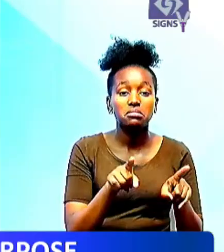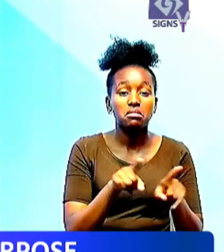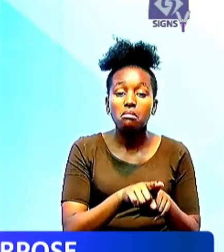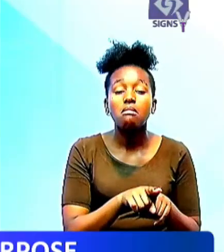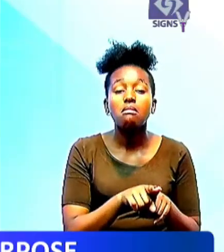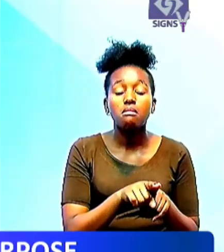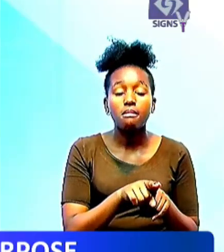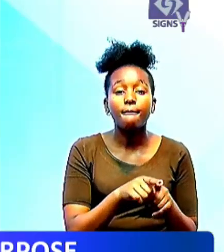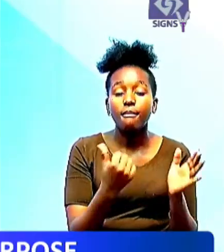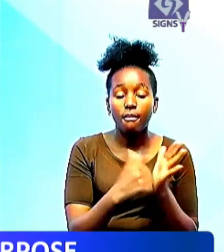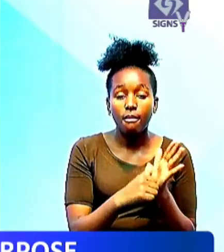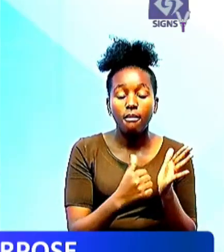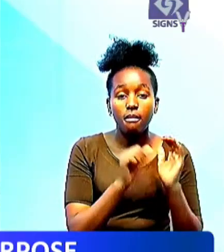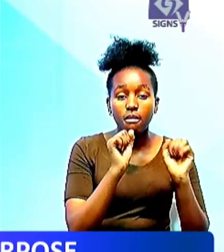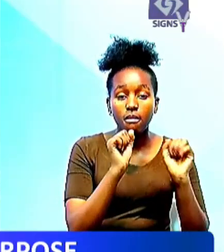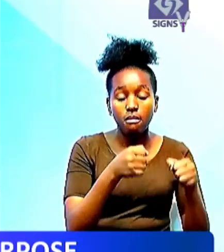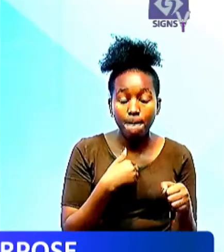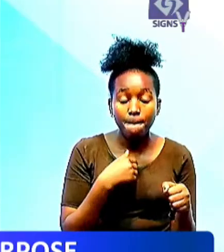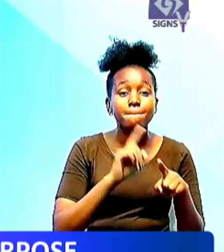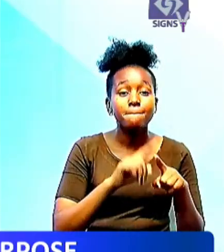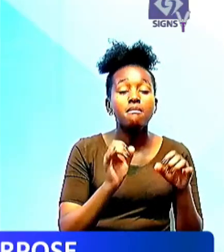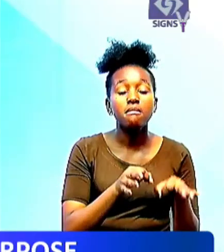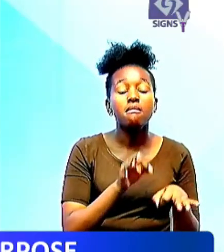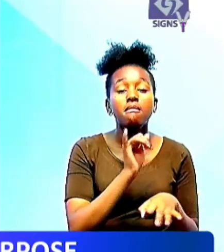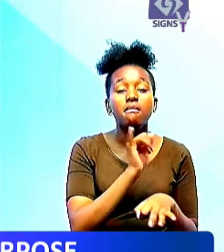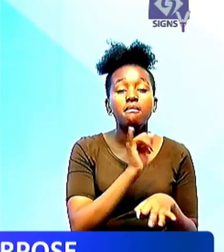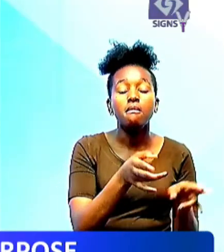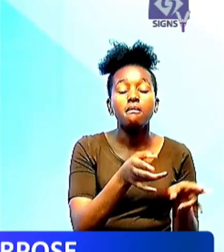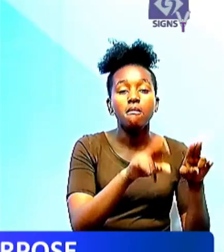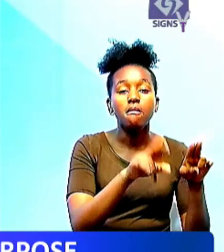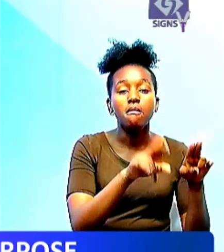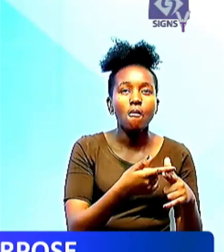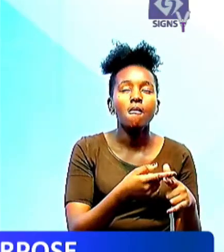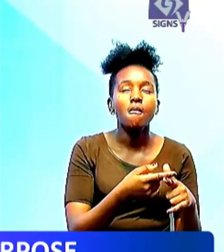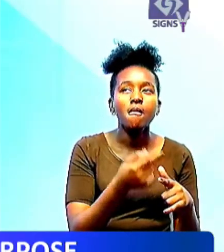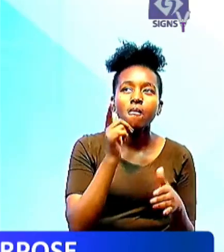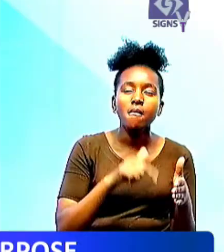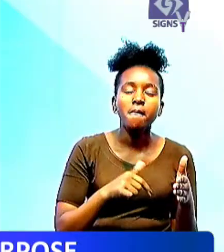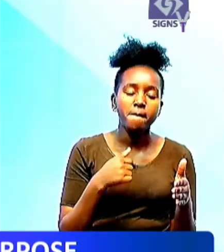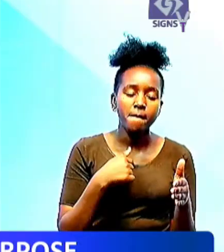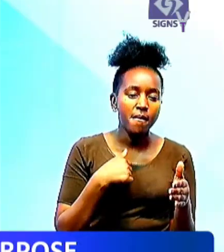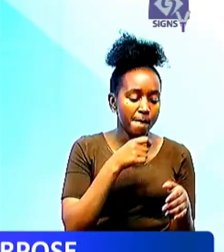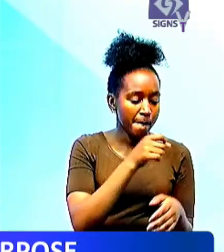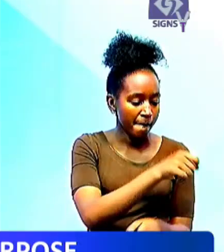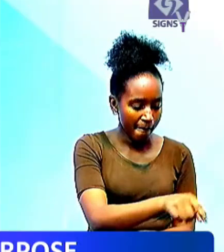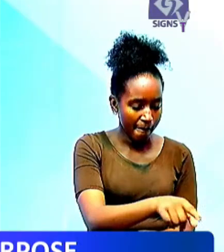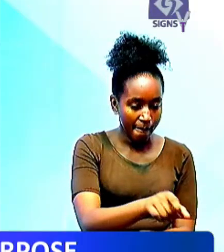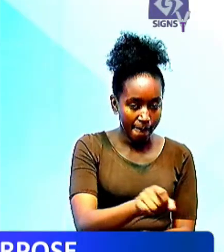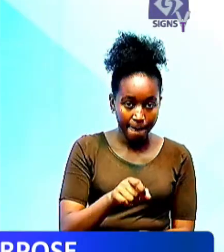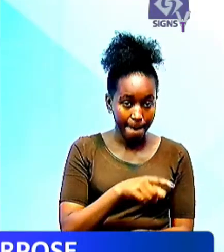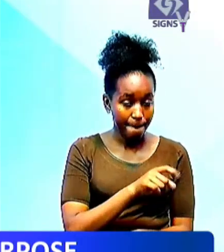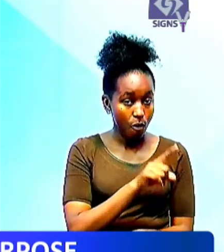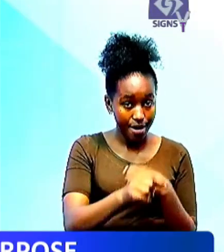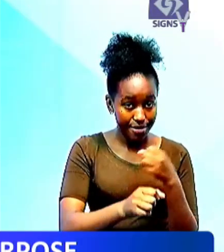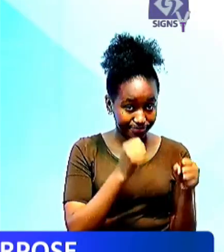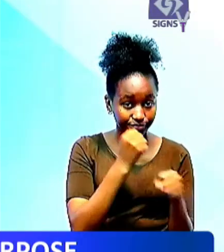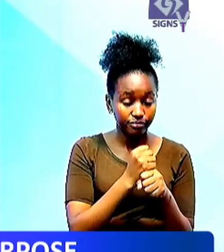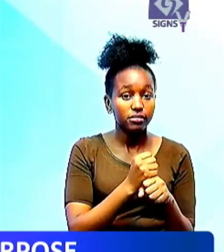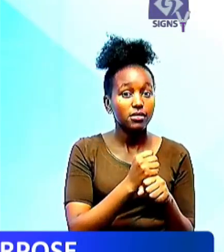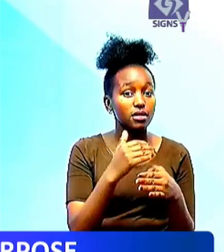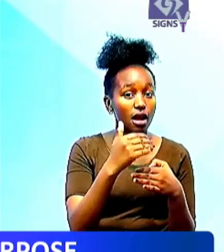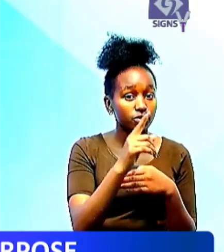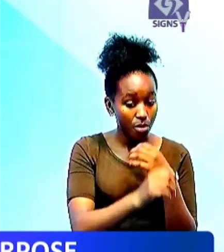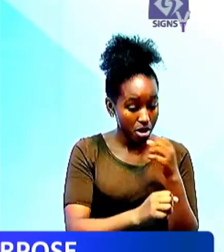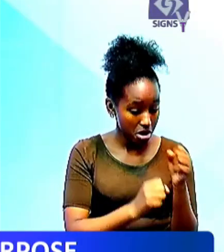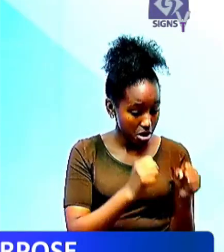risk, but also you are giving yourself time. You are planting things and you're saying, "I'm planting these crops for the next 1 year. I'll get a return by the end of the